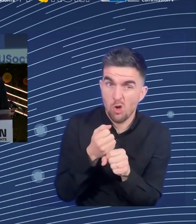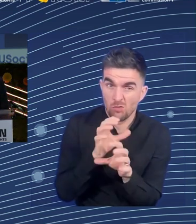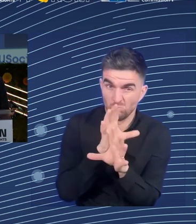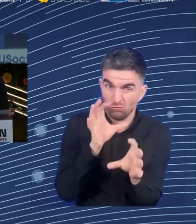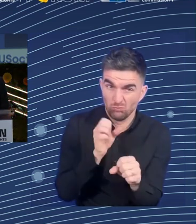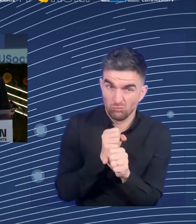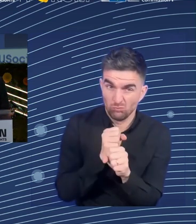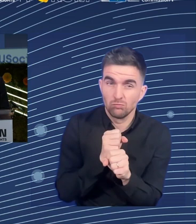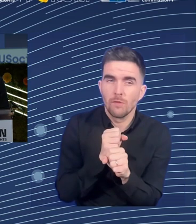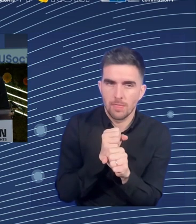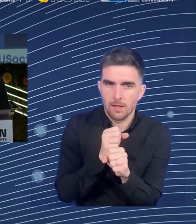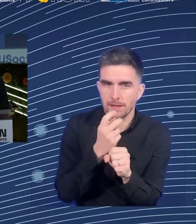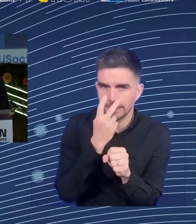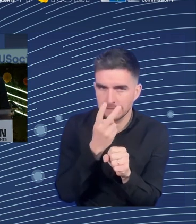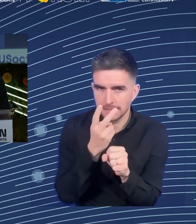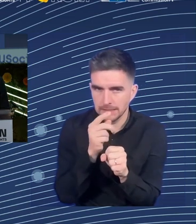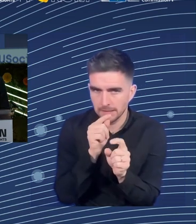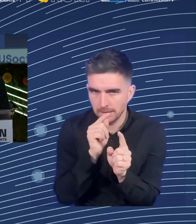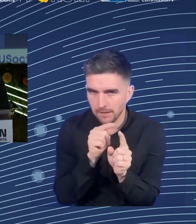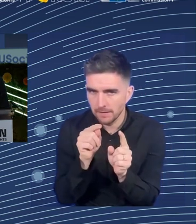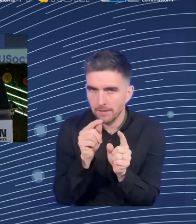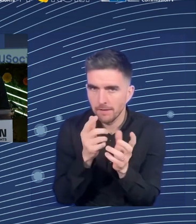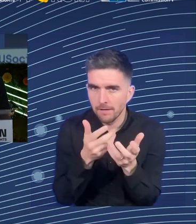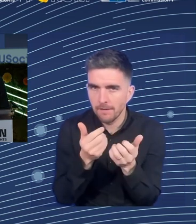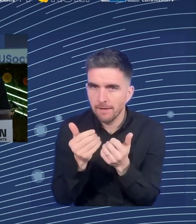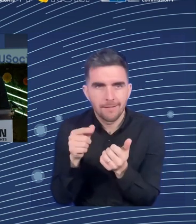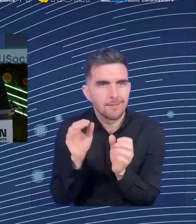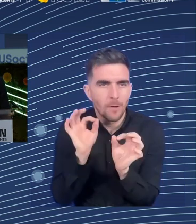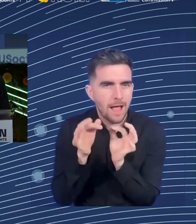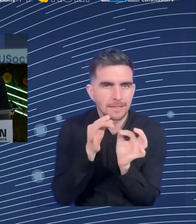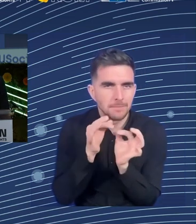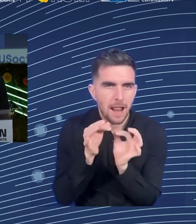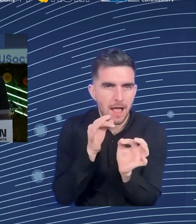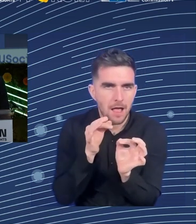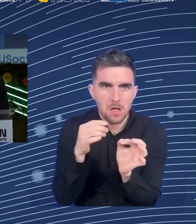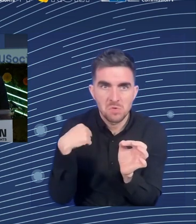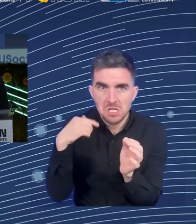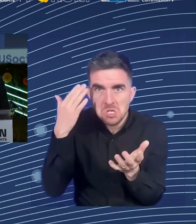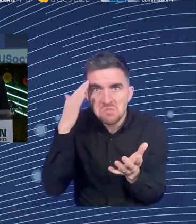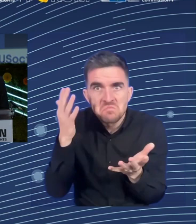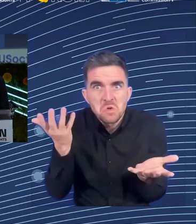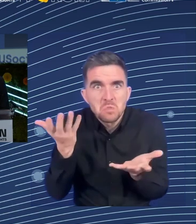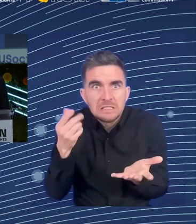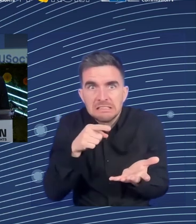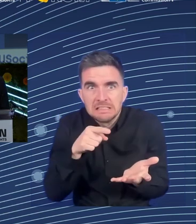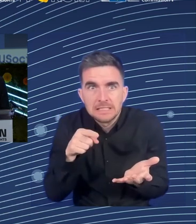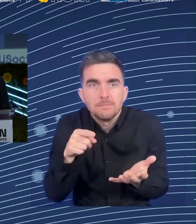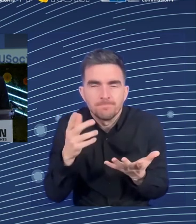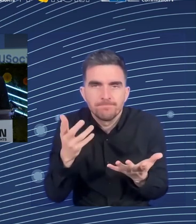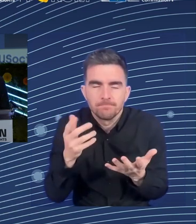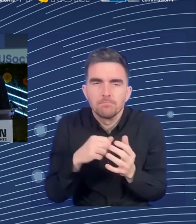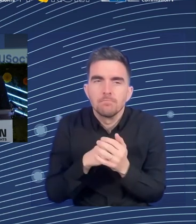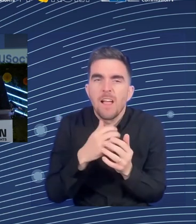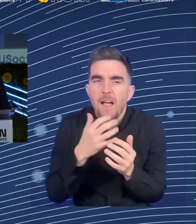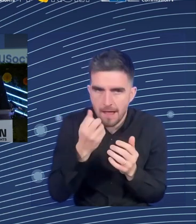pay gap and attribute it to individual factors that we captured by data. So that's, for example, where women and men work with